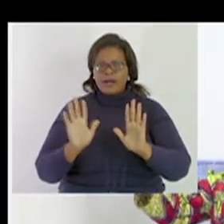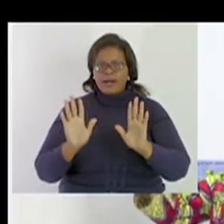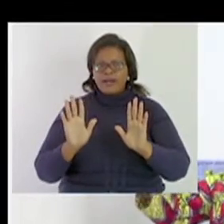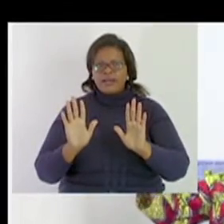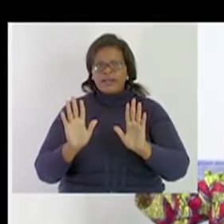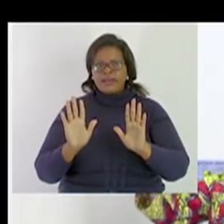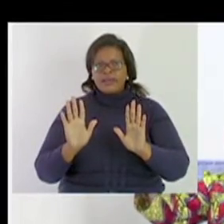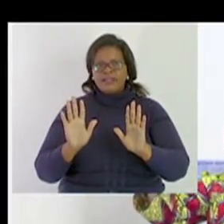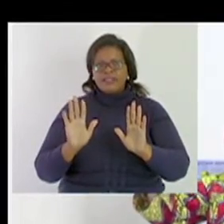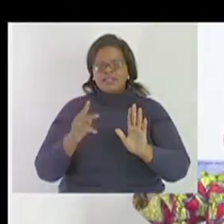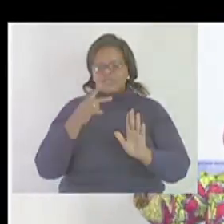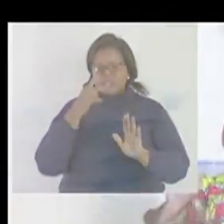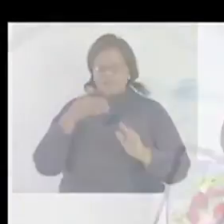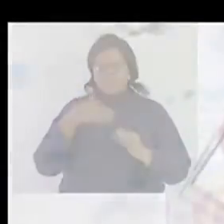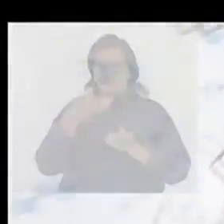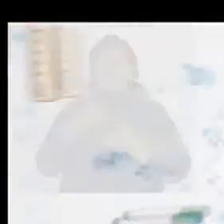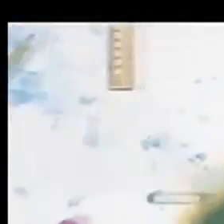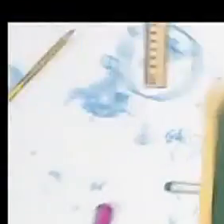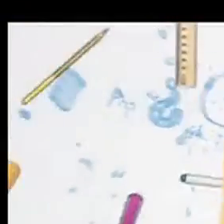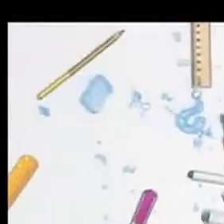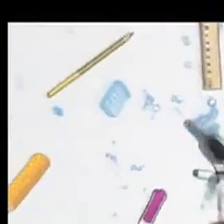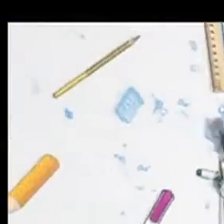Bye. See you next time.